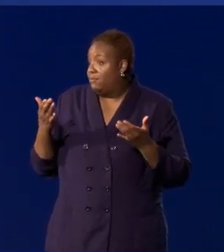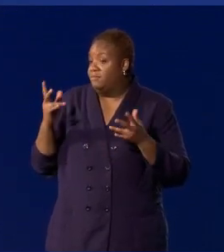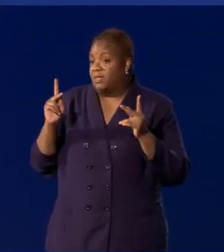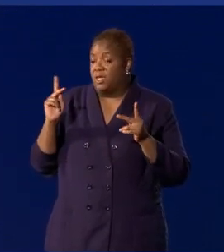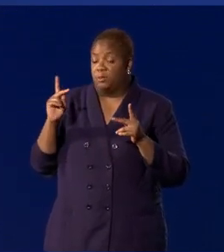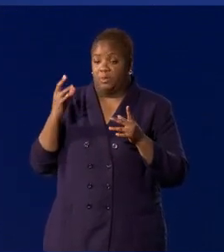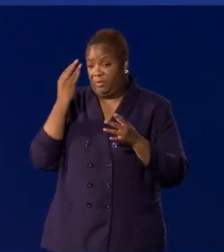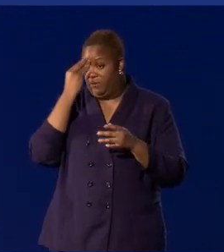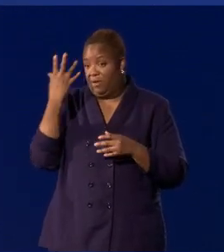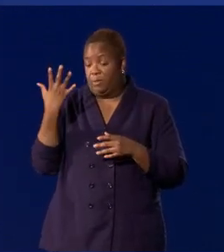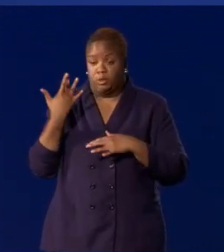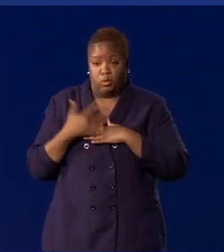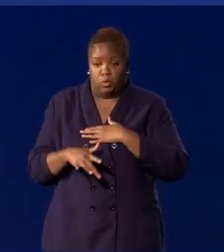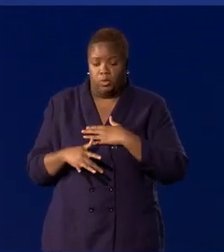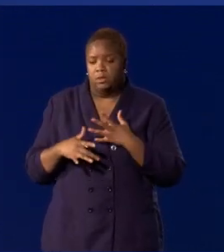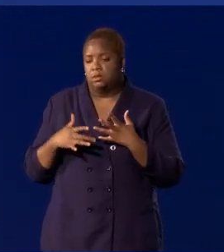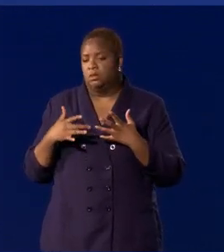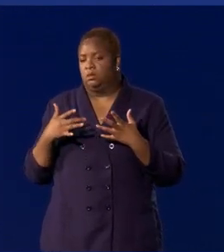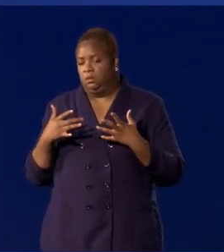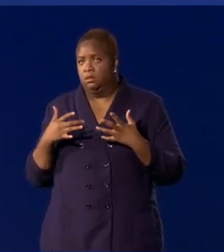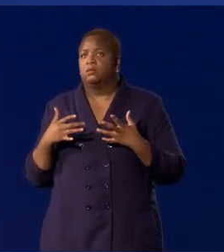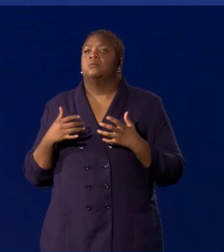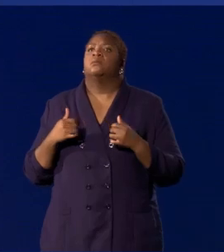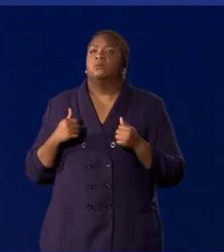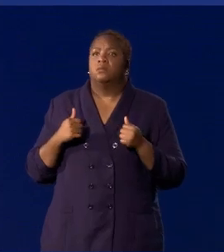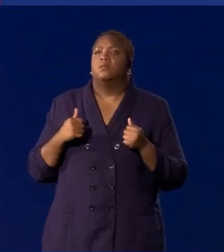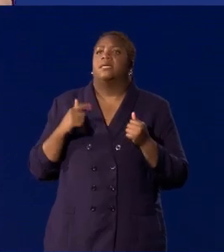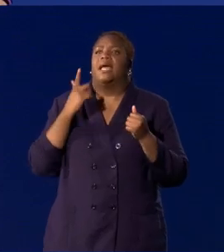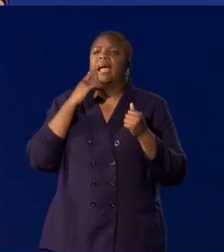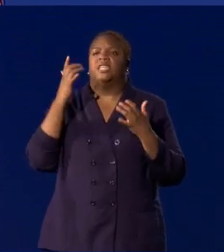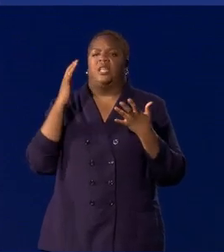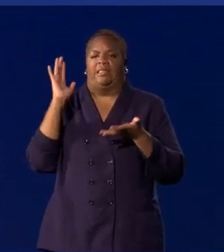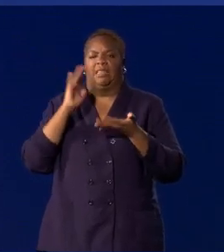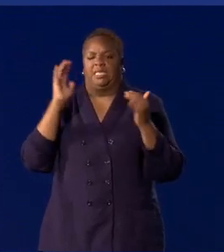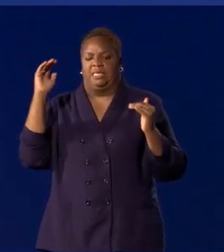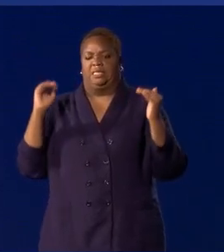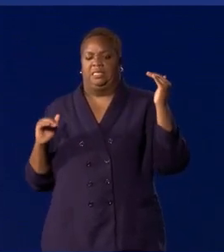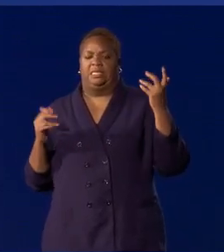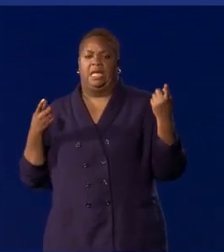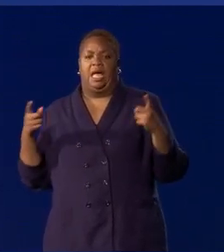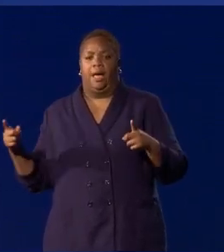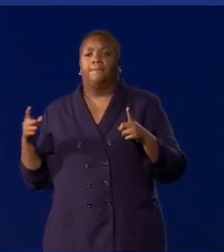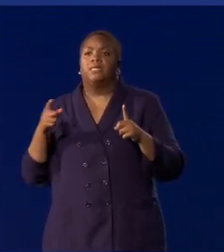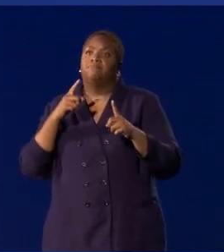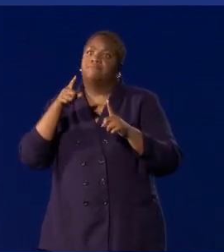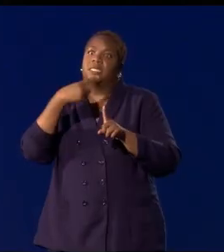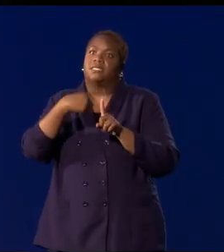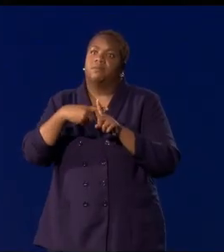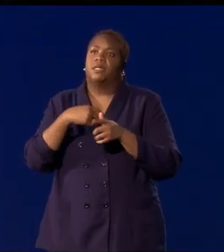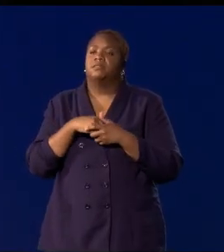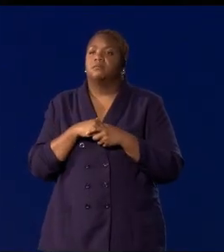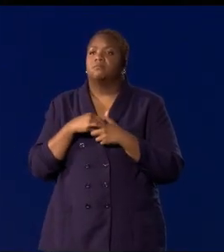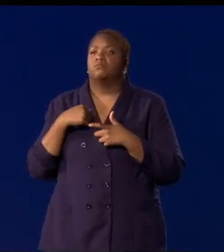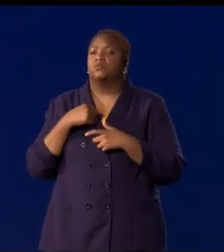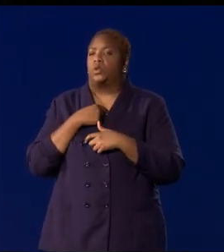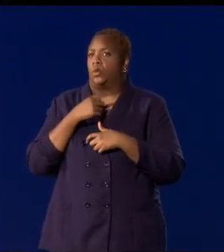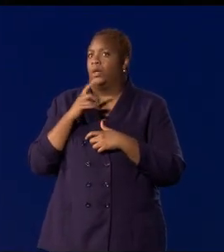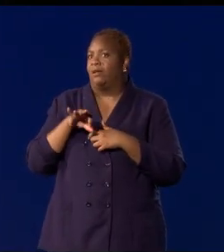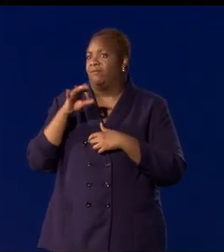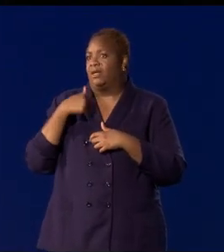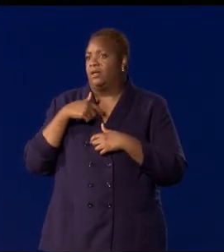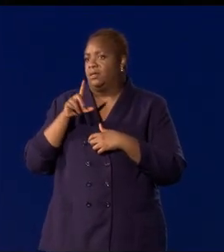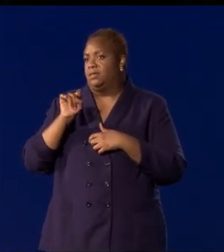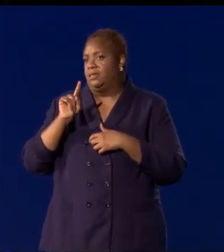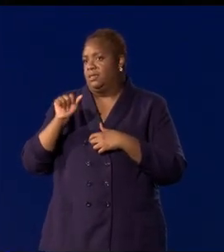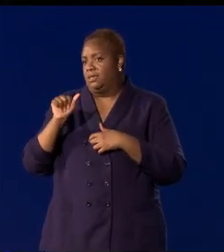information up front and reduce information asymmetries, that's a plus. That's exactly where you want to go. And in fact, we're finding in our data